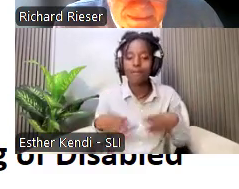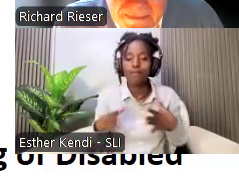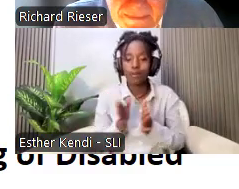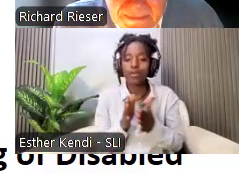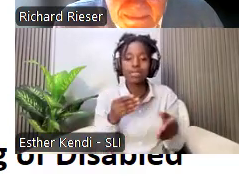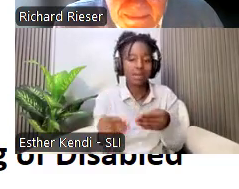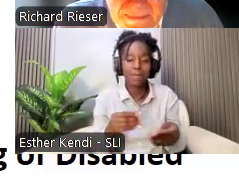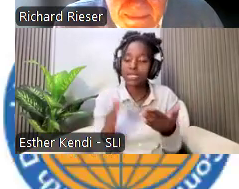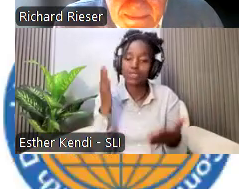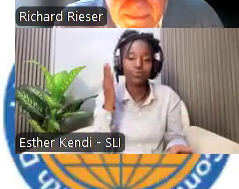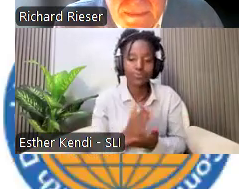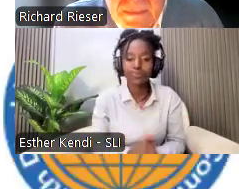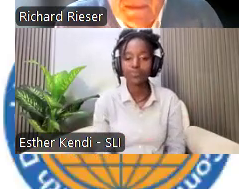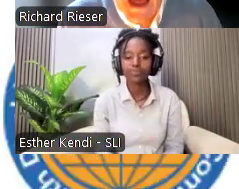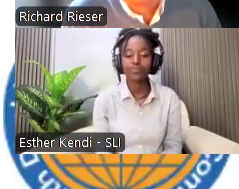slide.